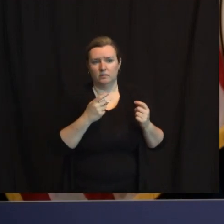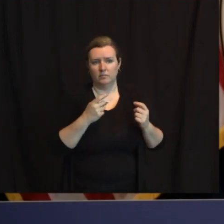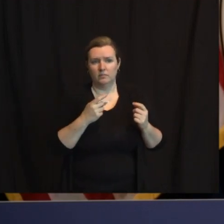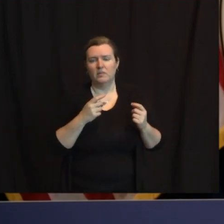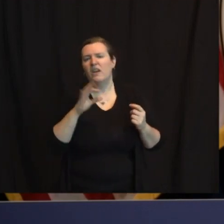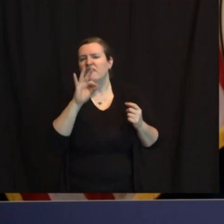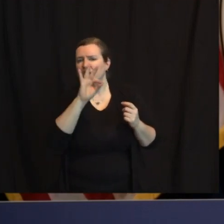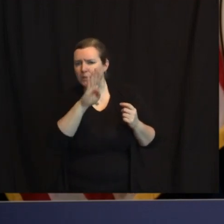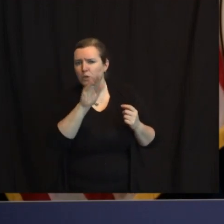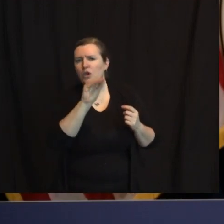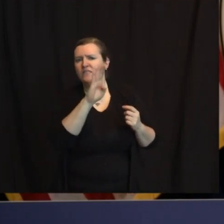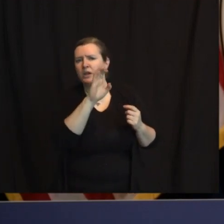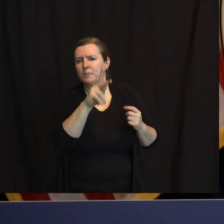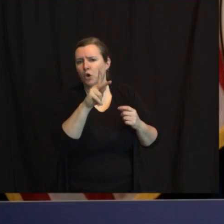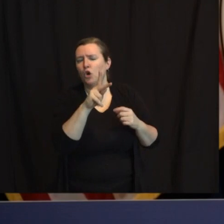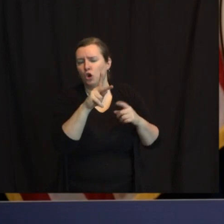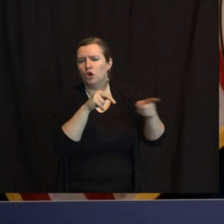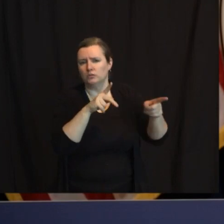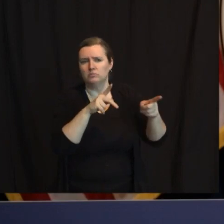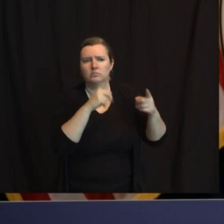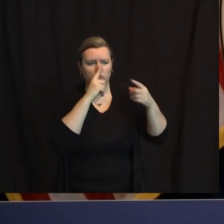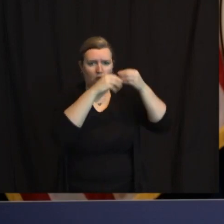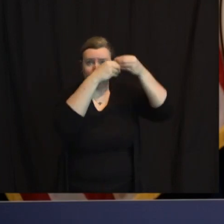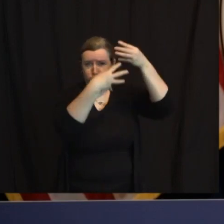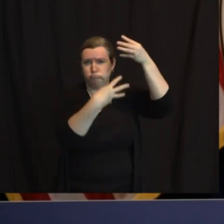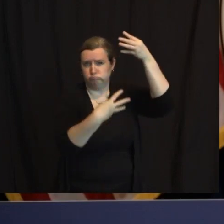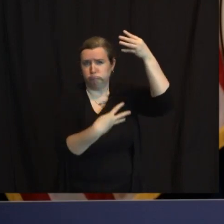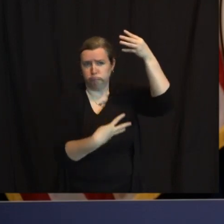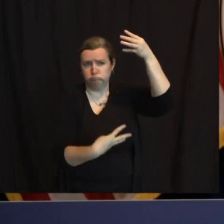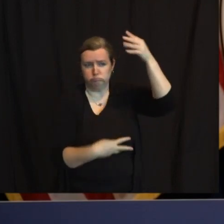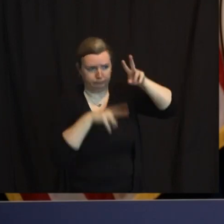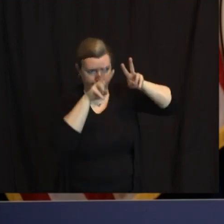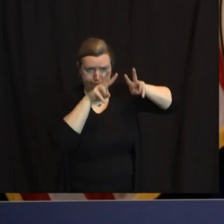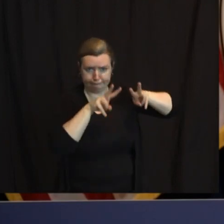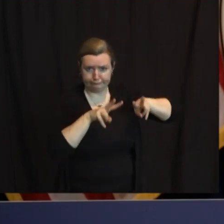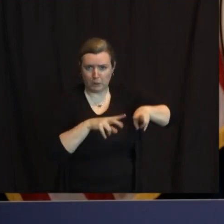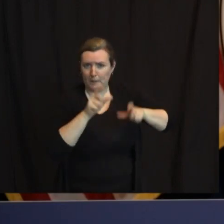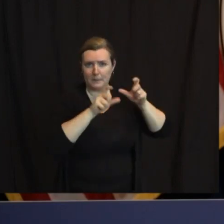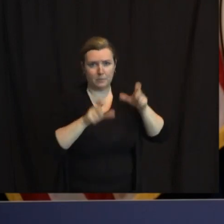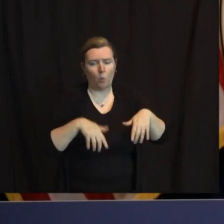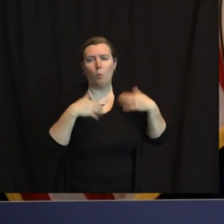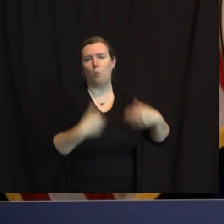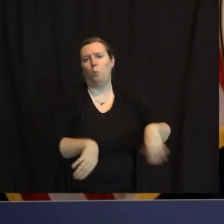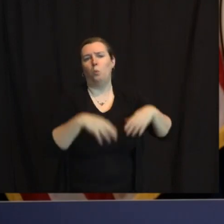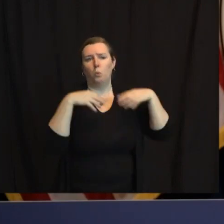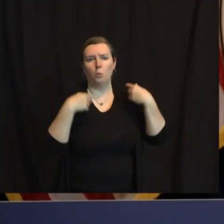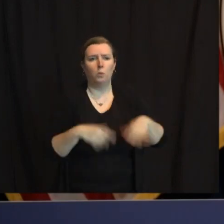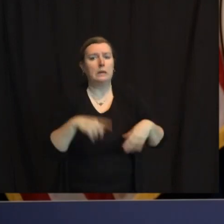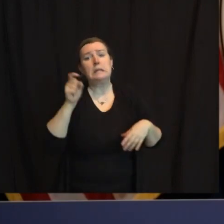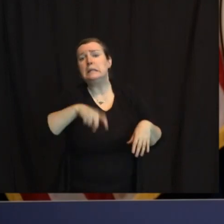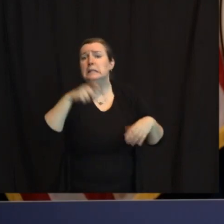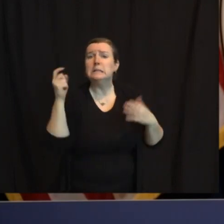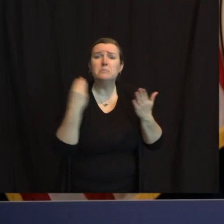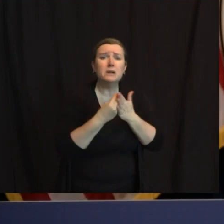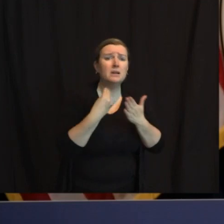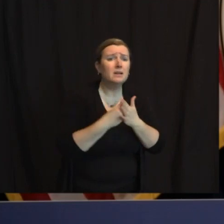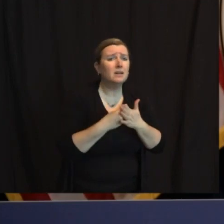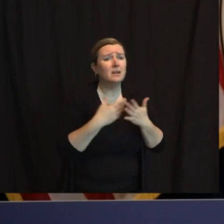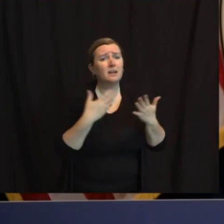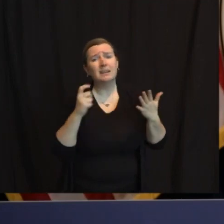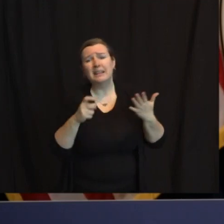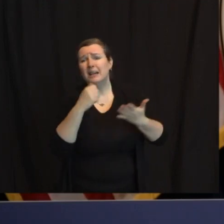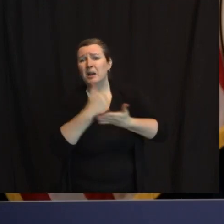to conversations, but you can see the desperation jumping out from people. But at the same time, and Rob was listening, and he and his